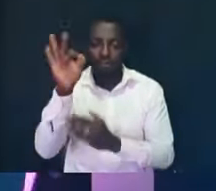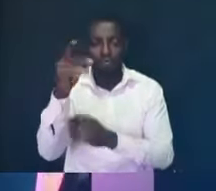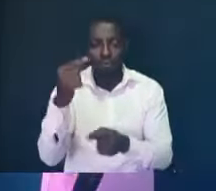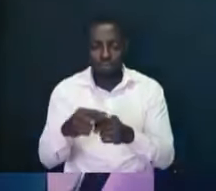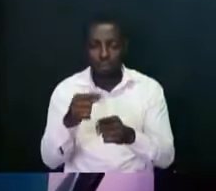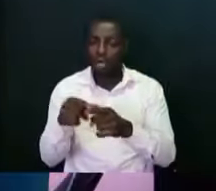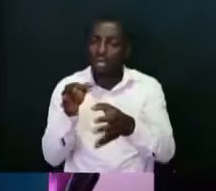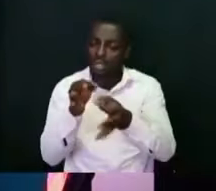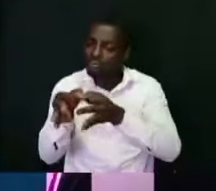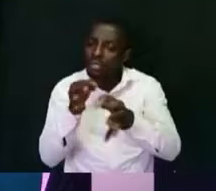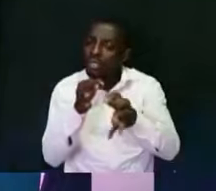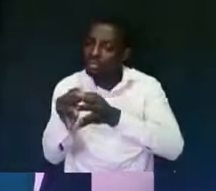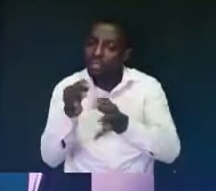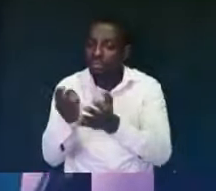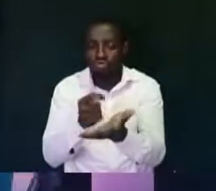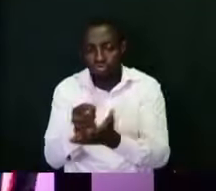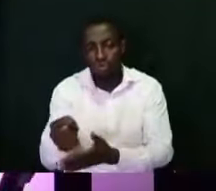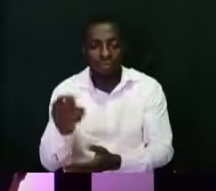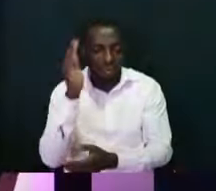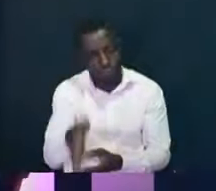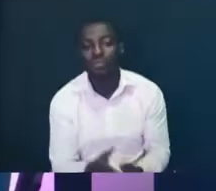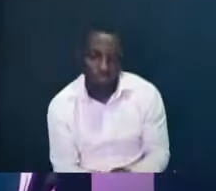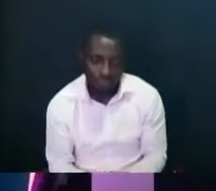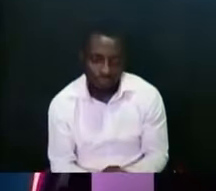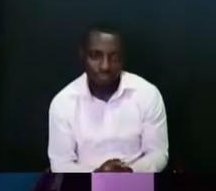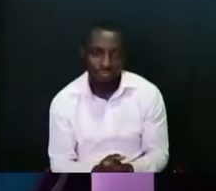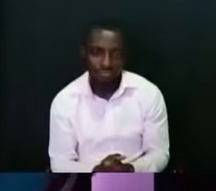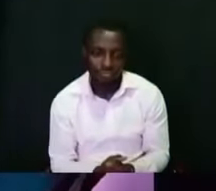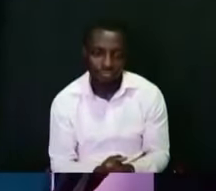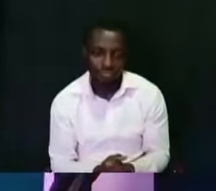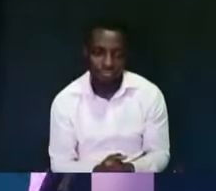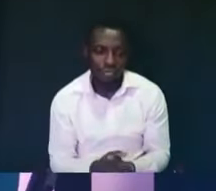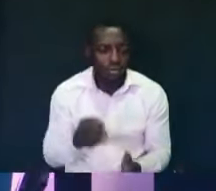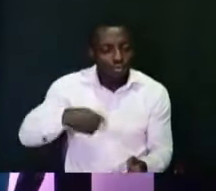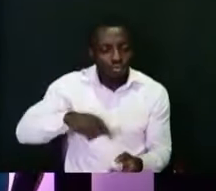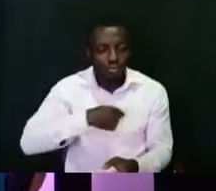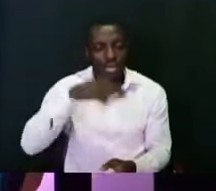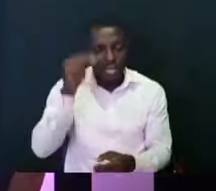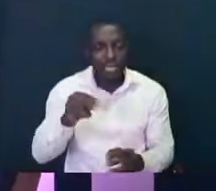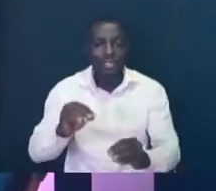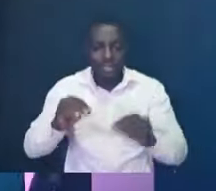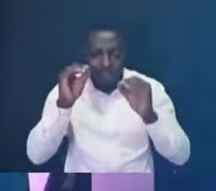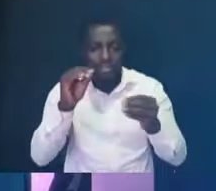the word of truth. We need to take the truth with the kingdom in mind.